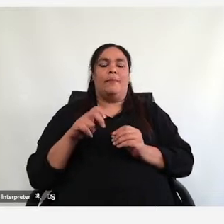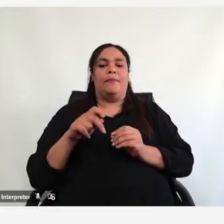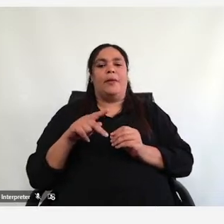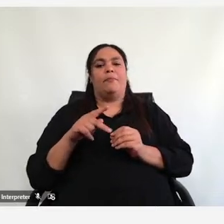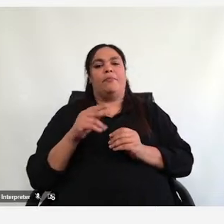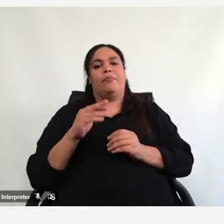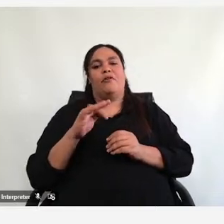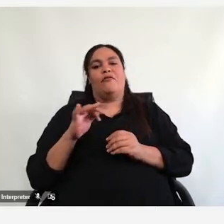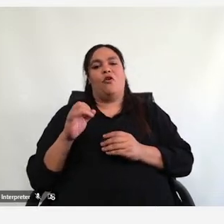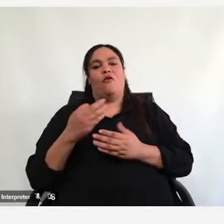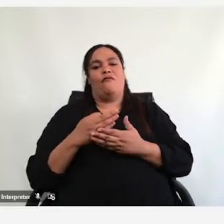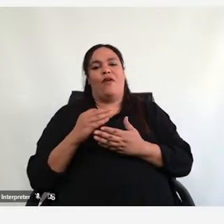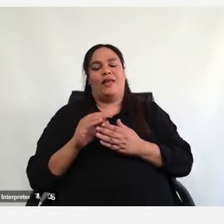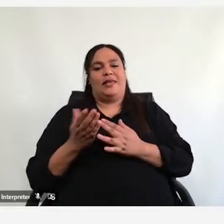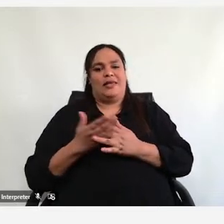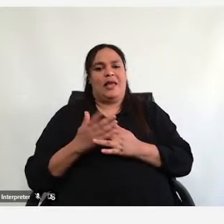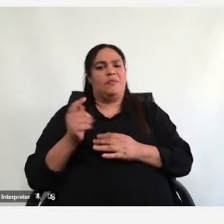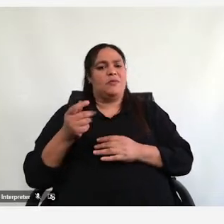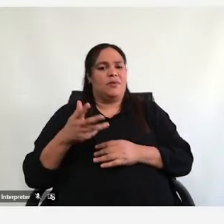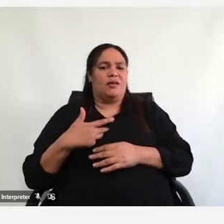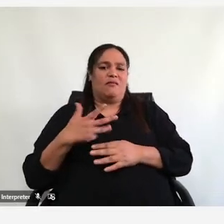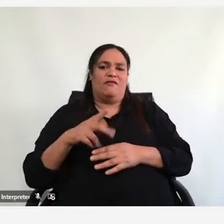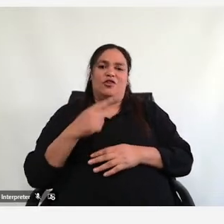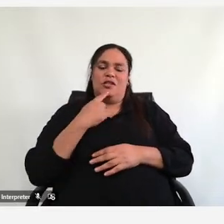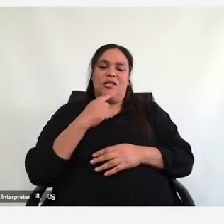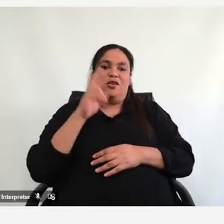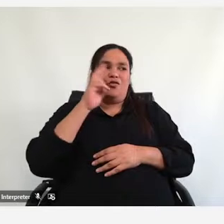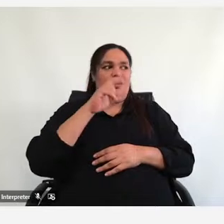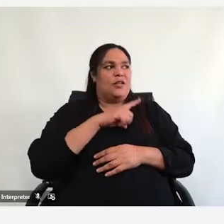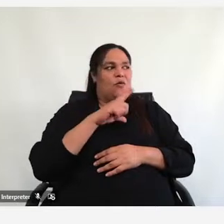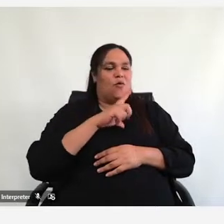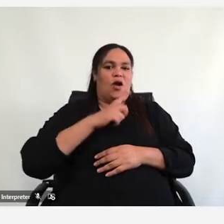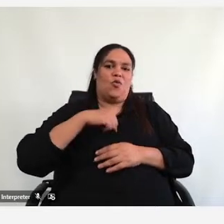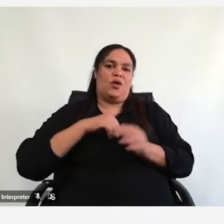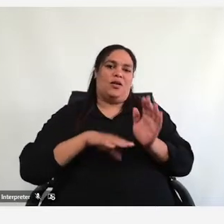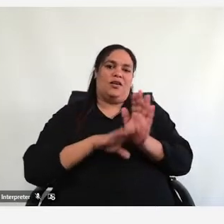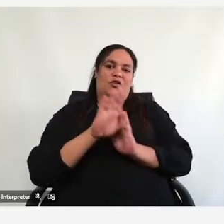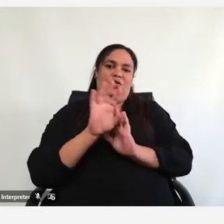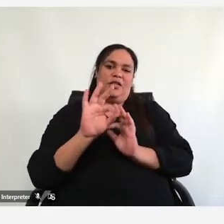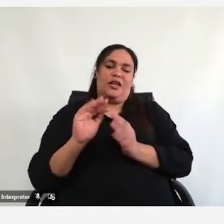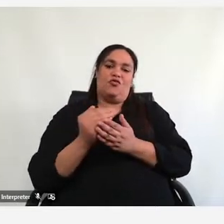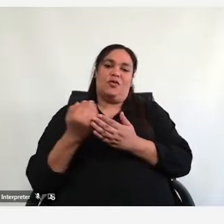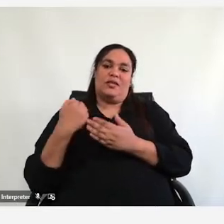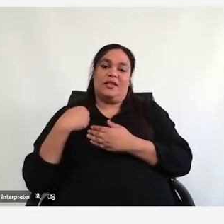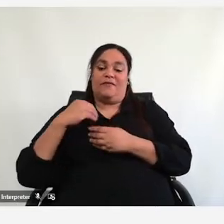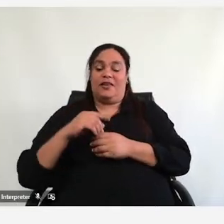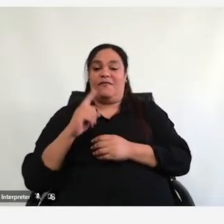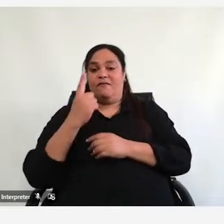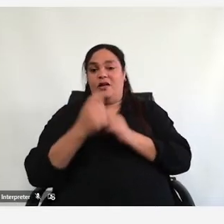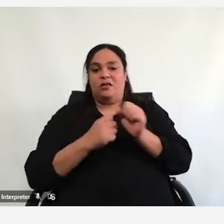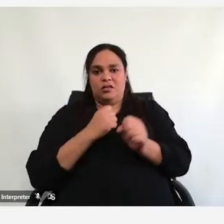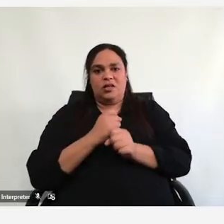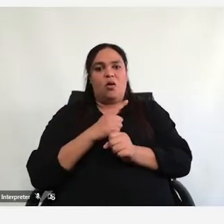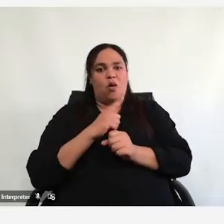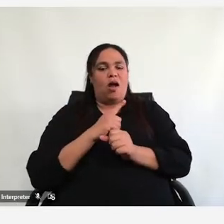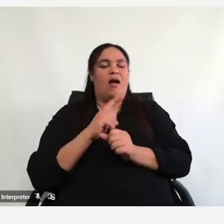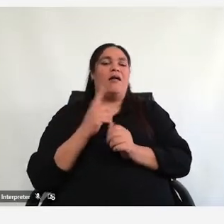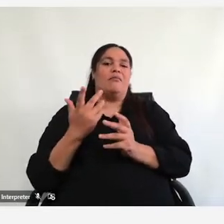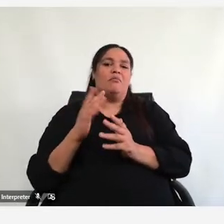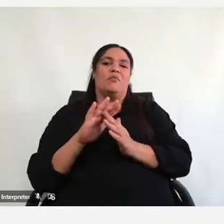funding gap, Speaker, I did mention that the reason we increased the reserves in the first year was in order